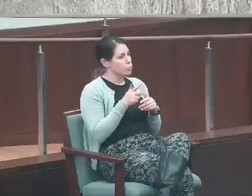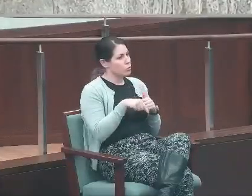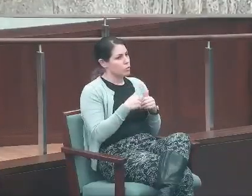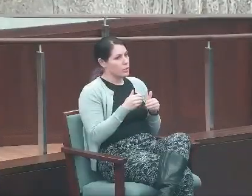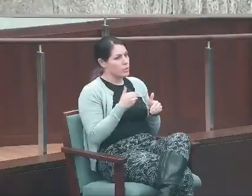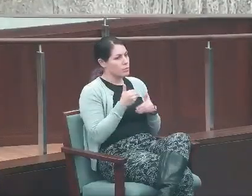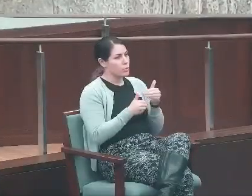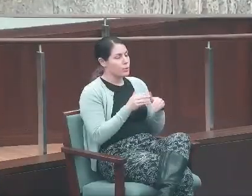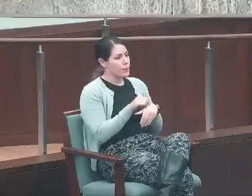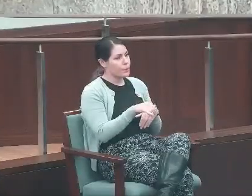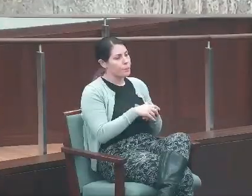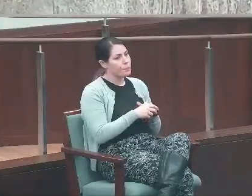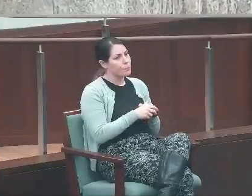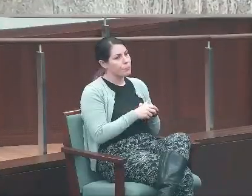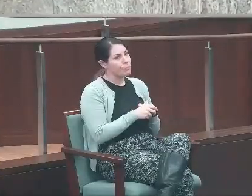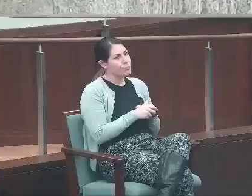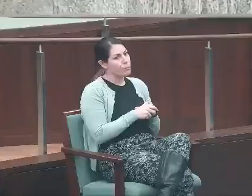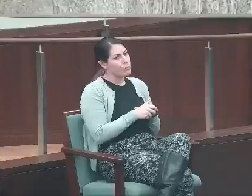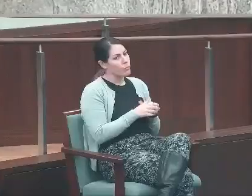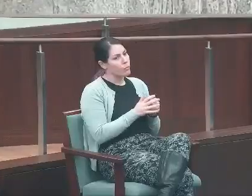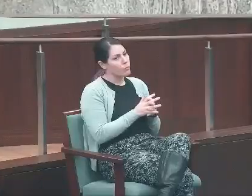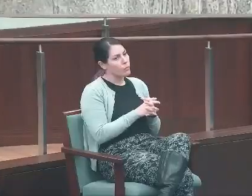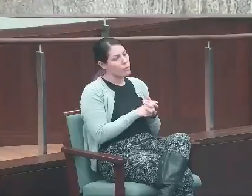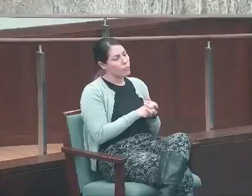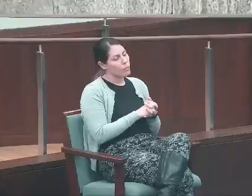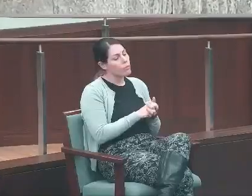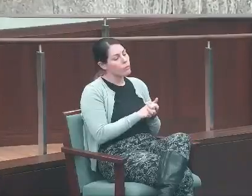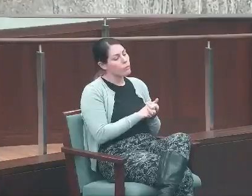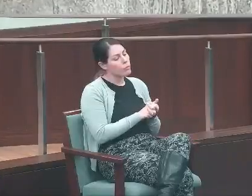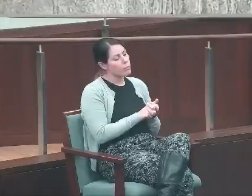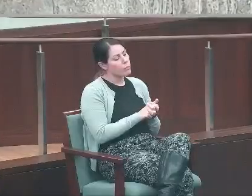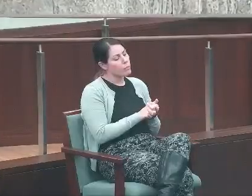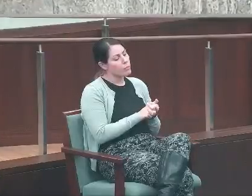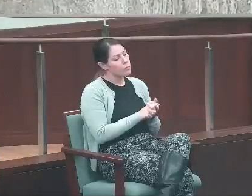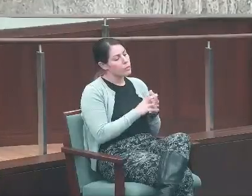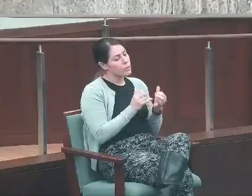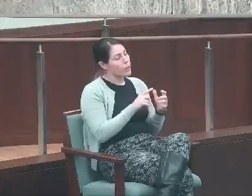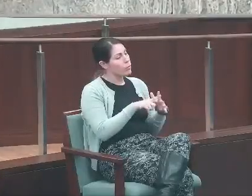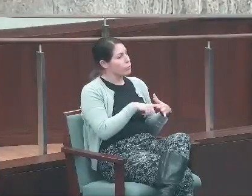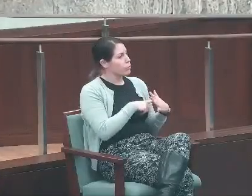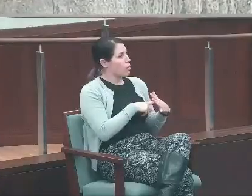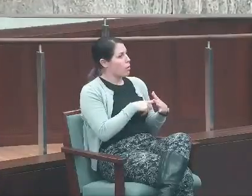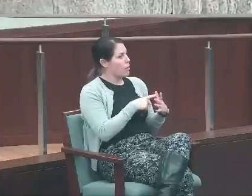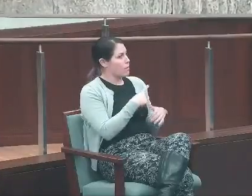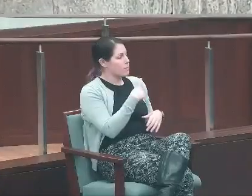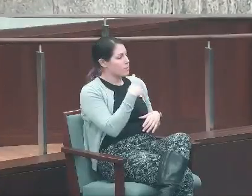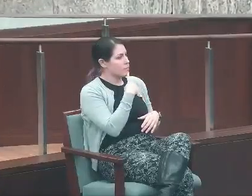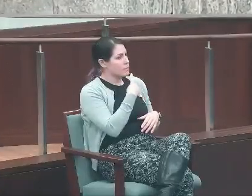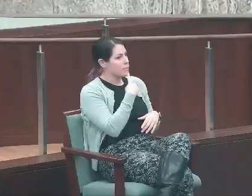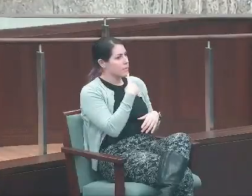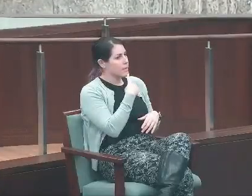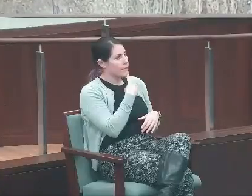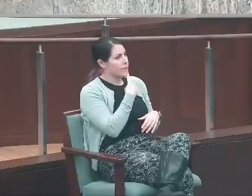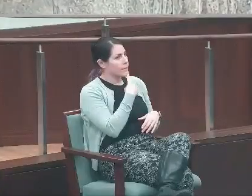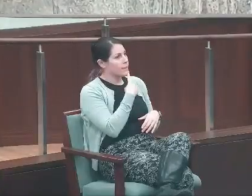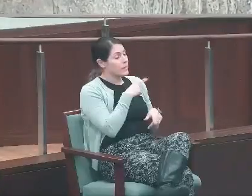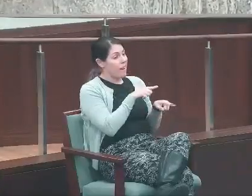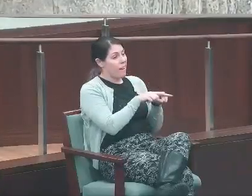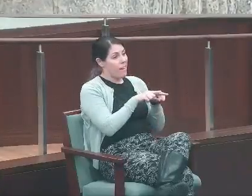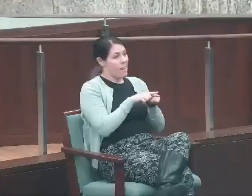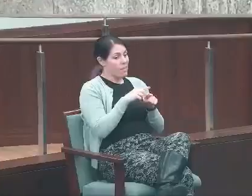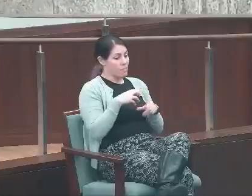there. I want to, I guess, before I jump into that, start by saying that serving as a